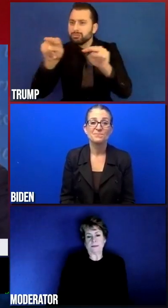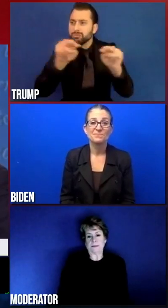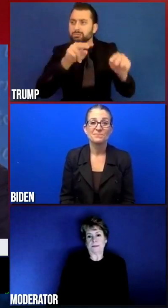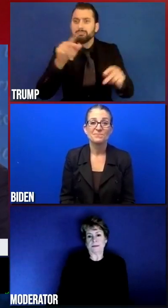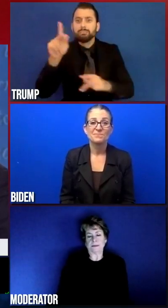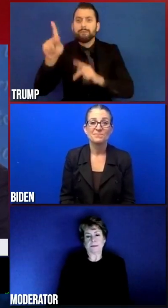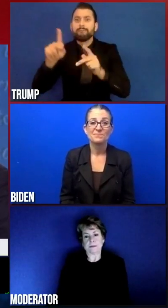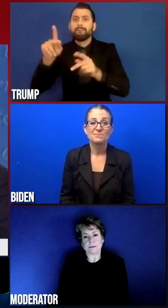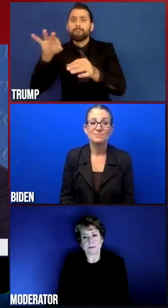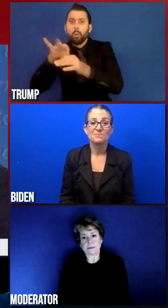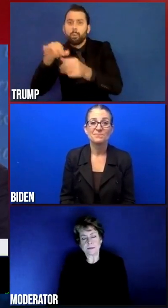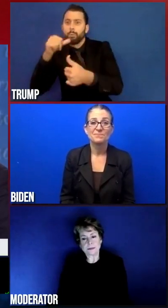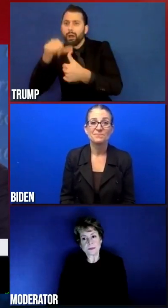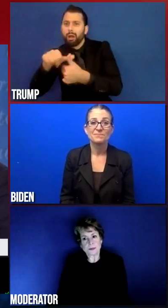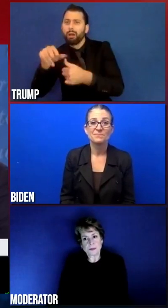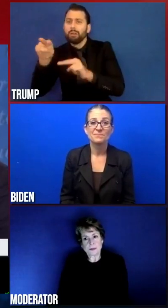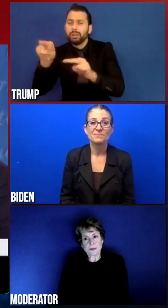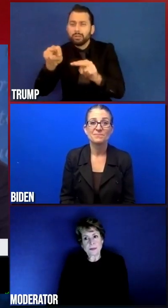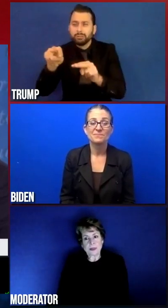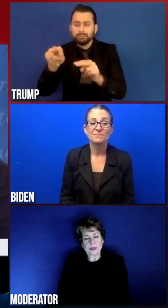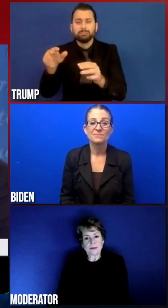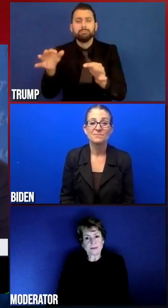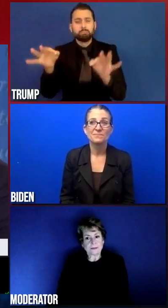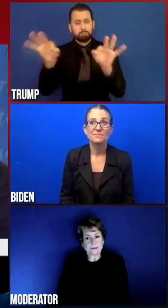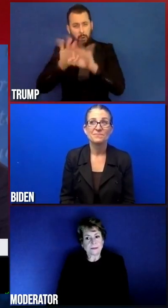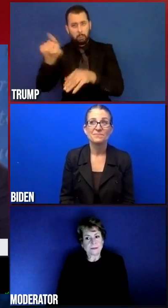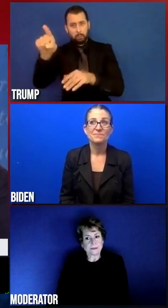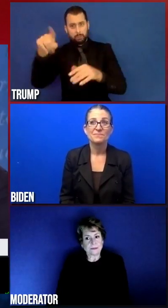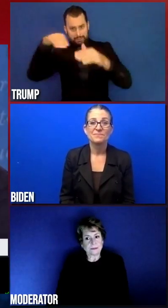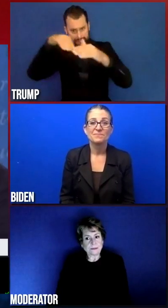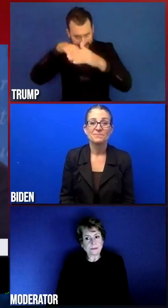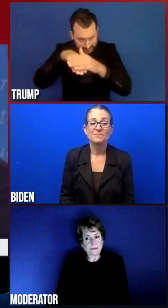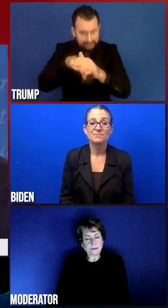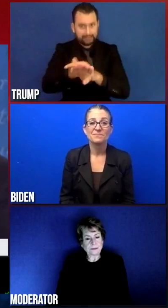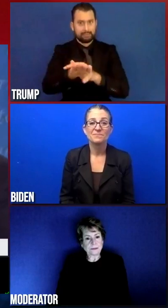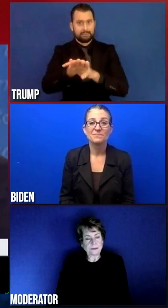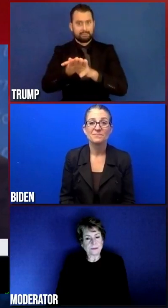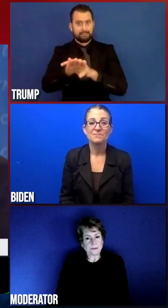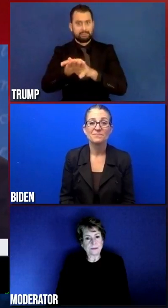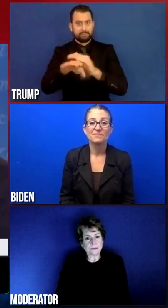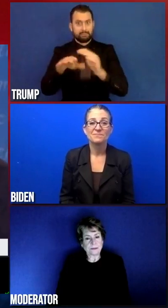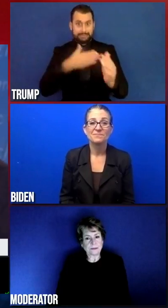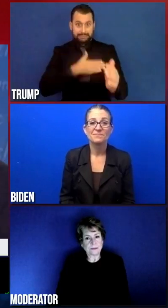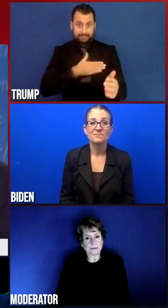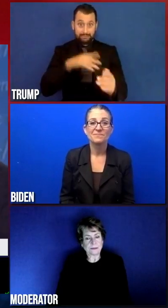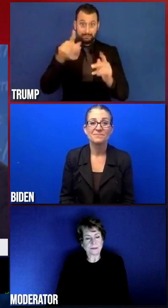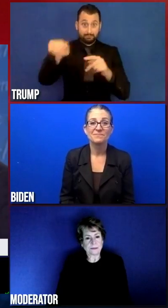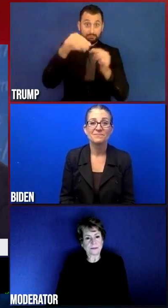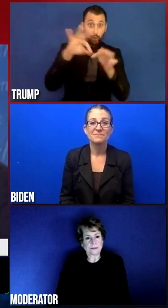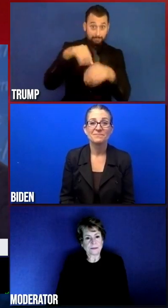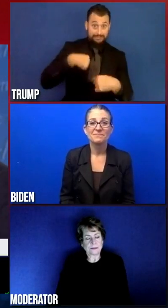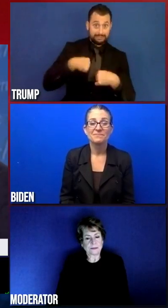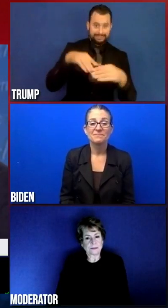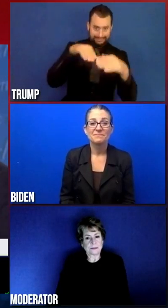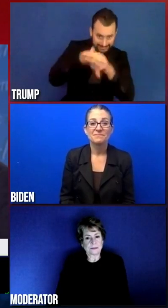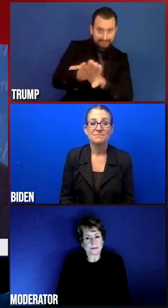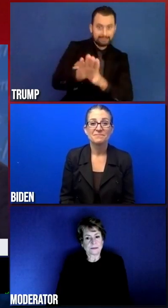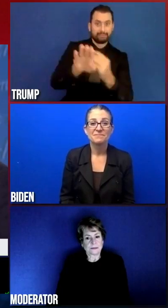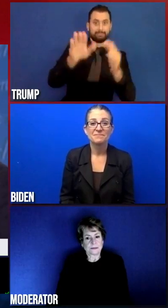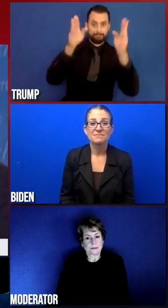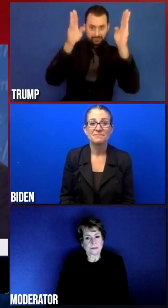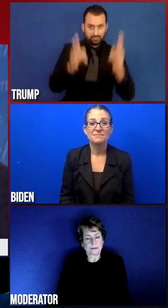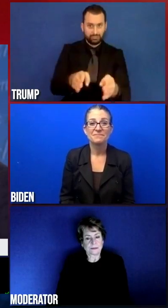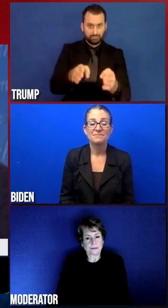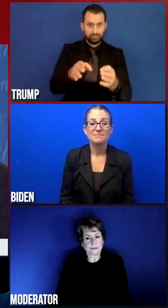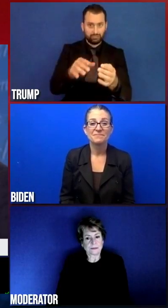it. As you know, today there was a big problem. In Philadelphia, they went in to watch. They're called poll watchers, a very safe, very nice thing.